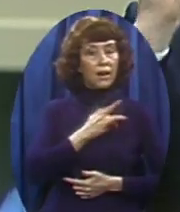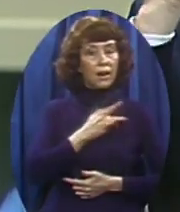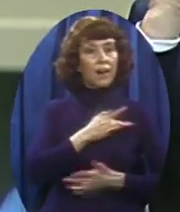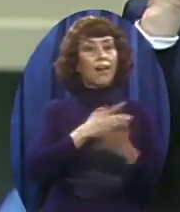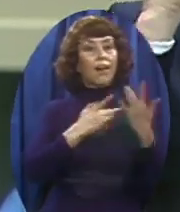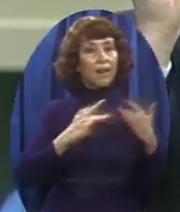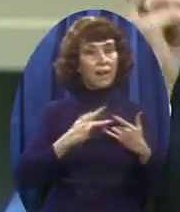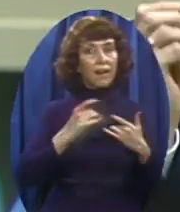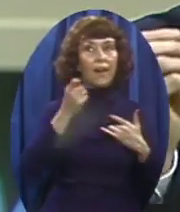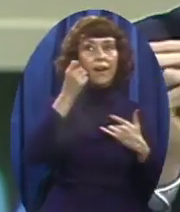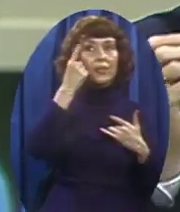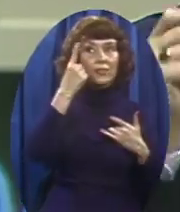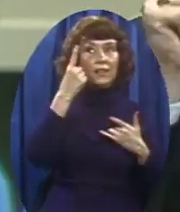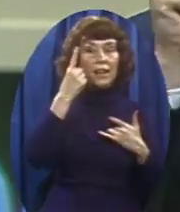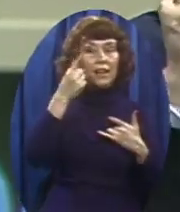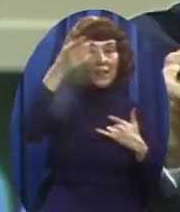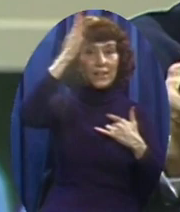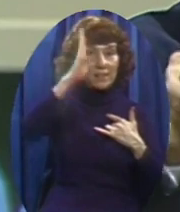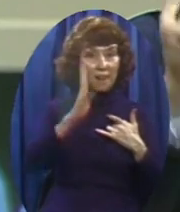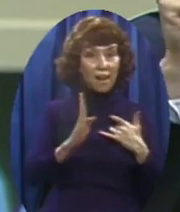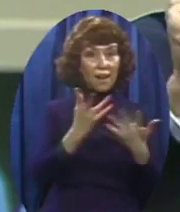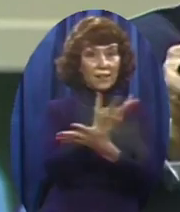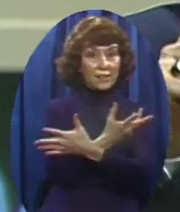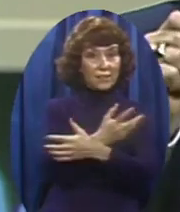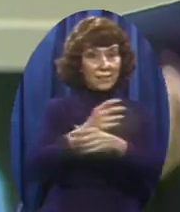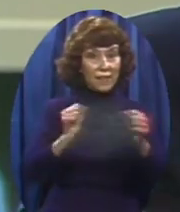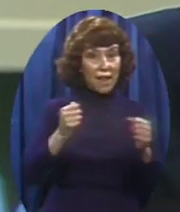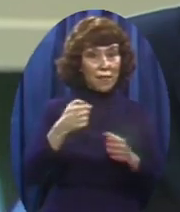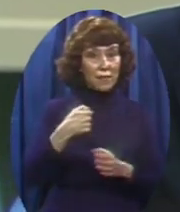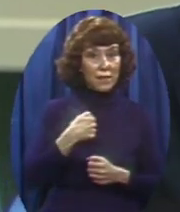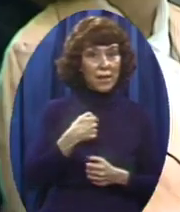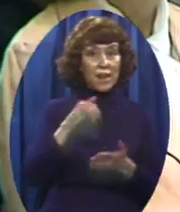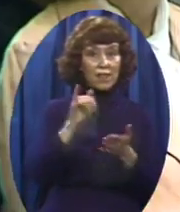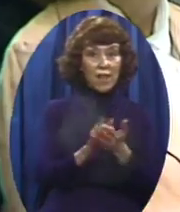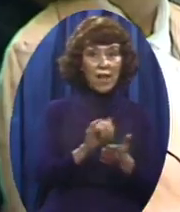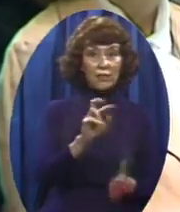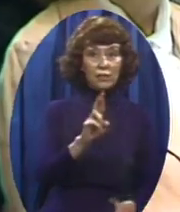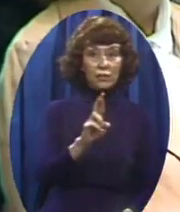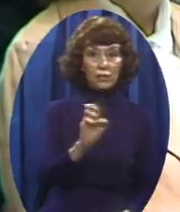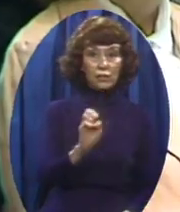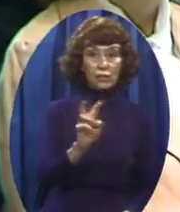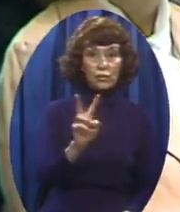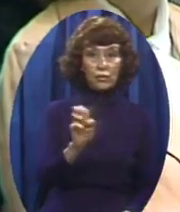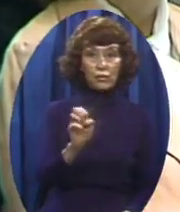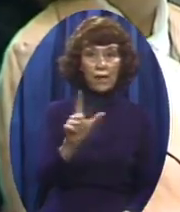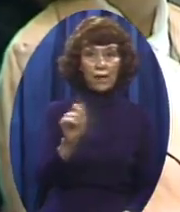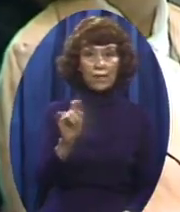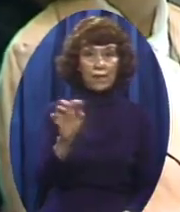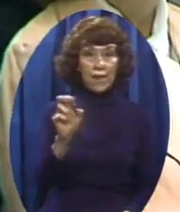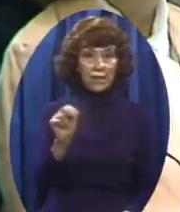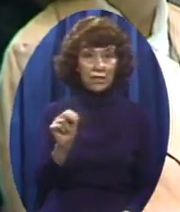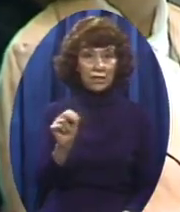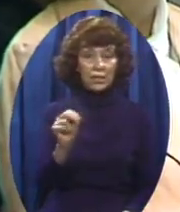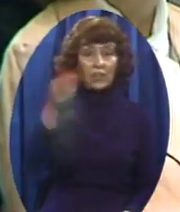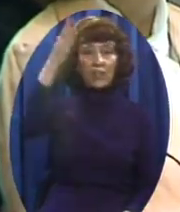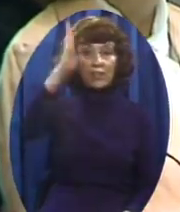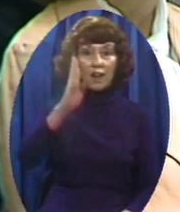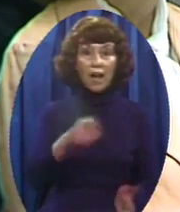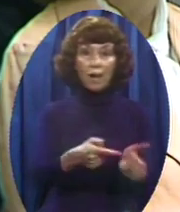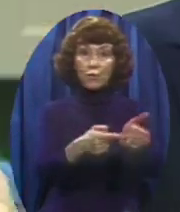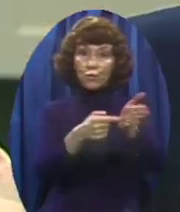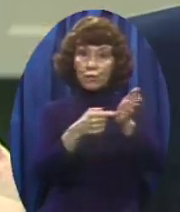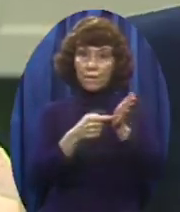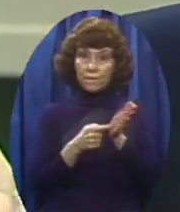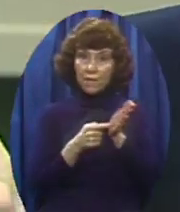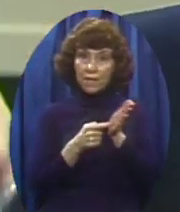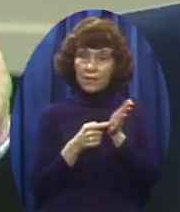me. That was revelation. He revealed his Son in me. That's why a little child, 5 years old, can be saved.